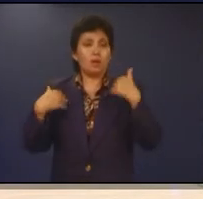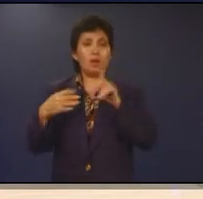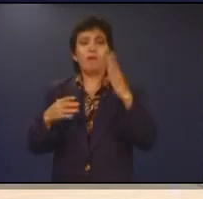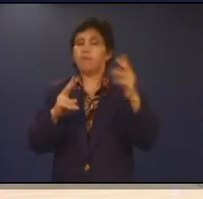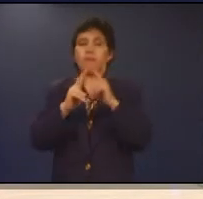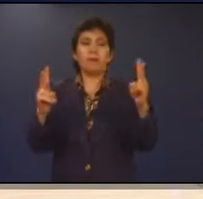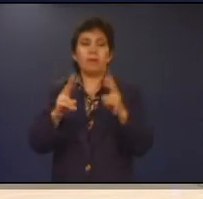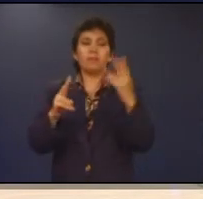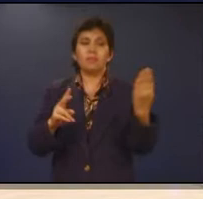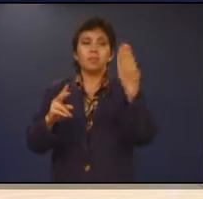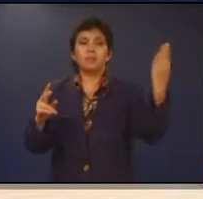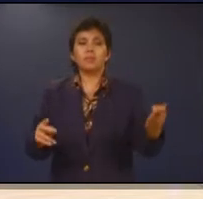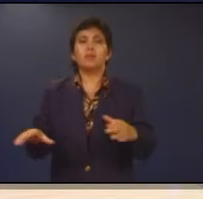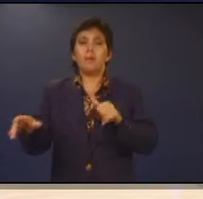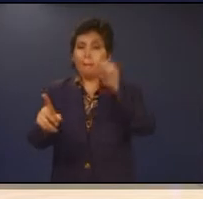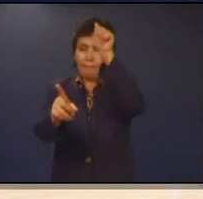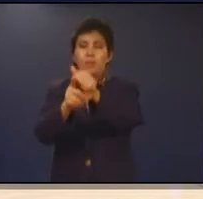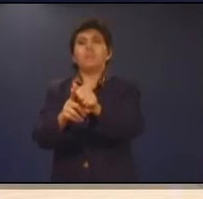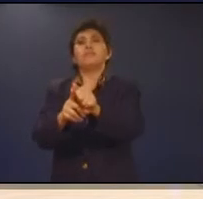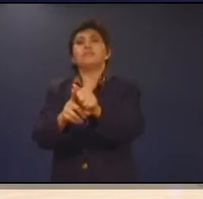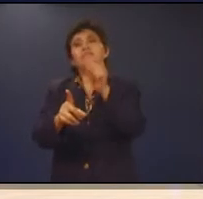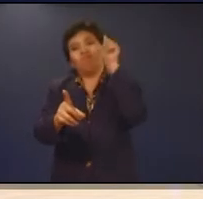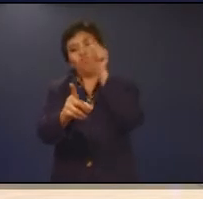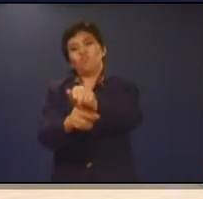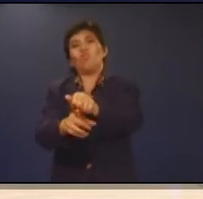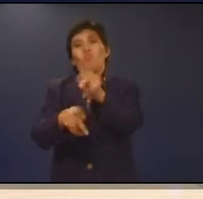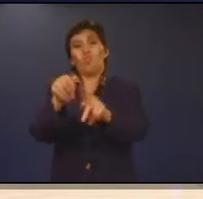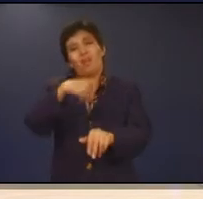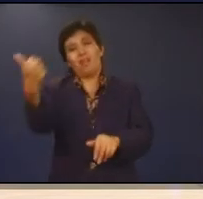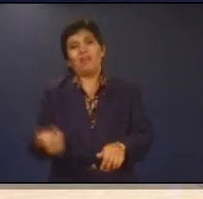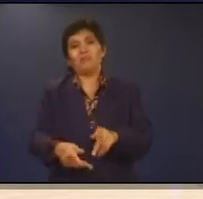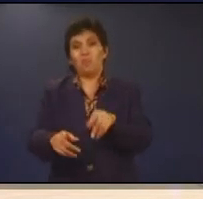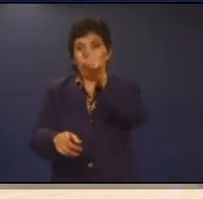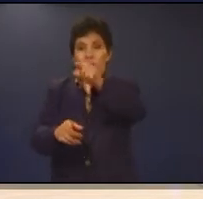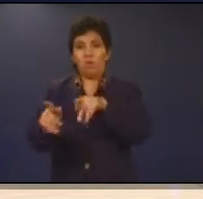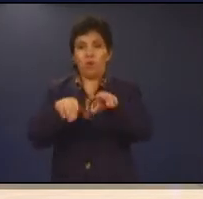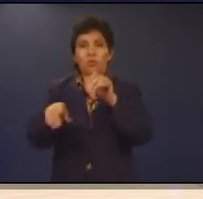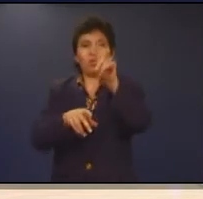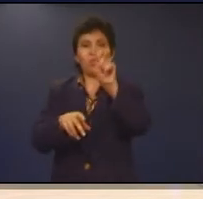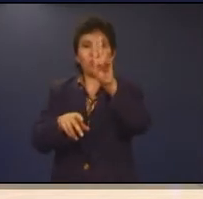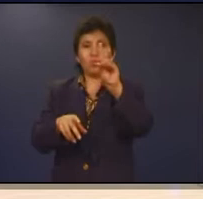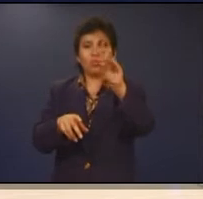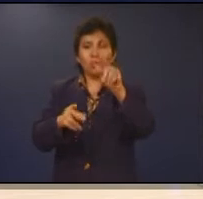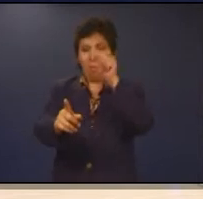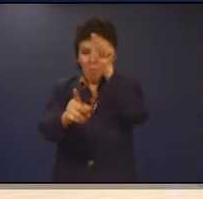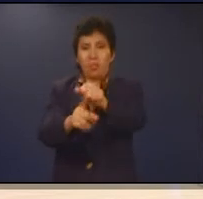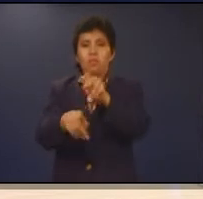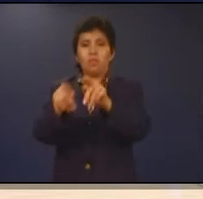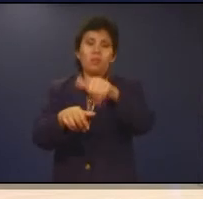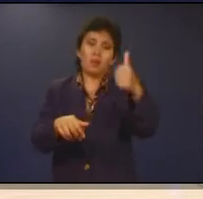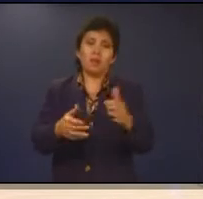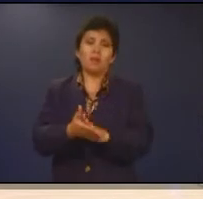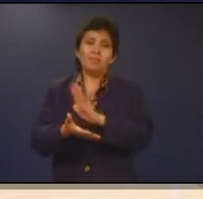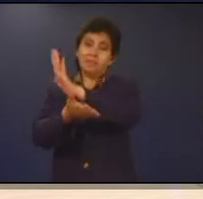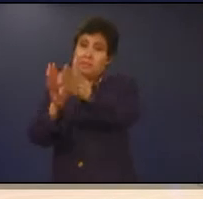very natural, the first thing we would do is to blame it on other people. We would blame it on situation. The first thing we would